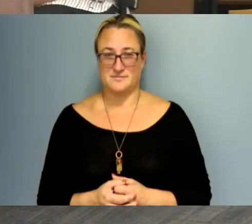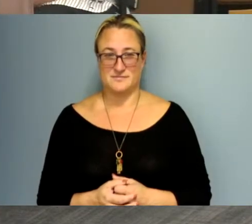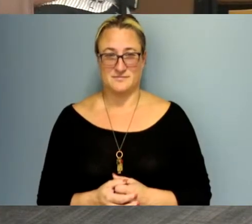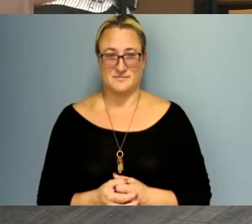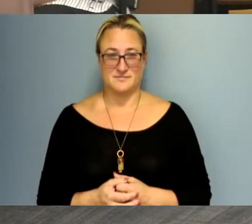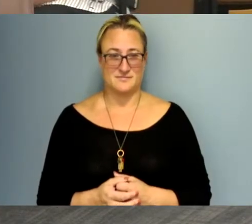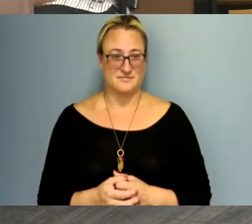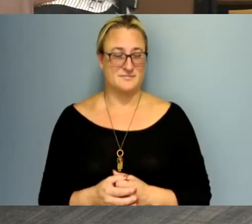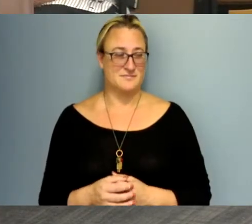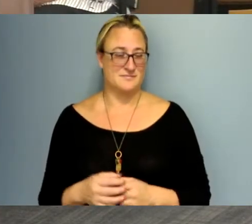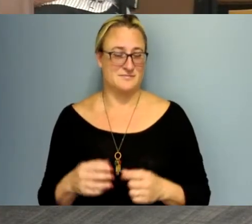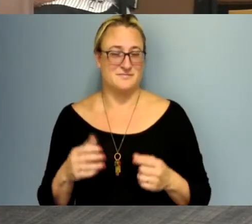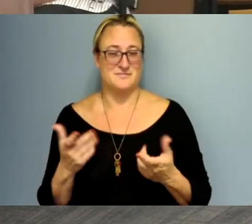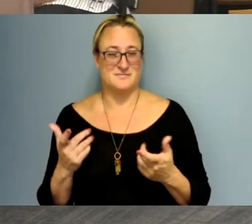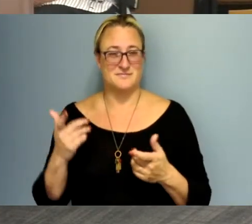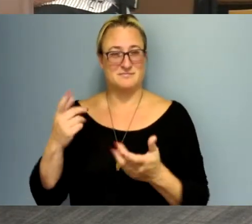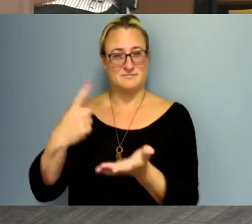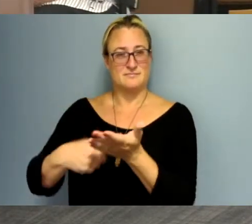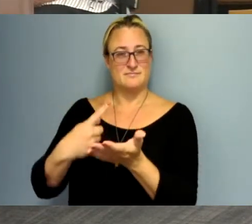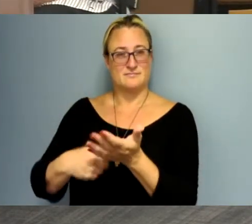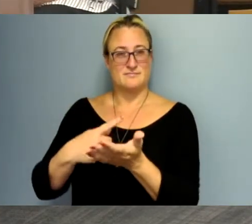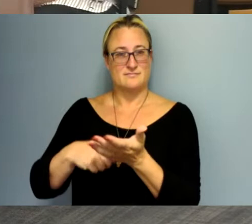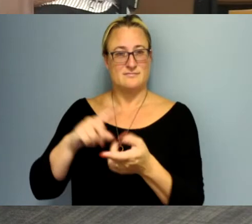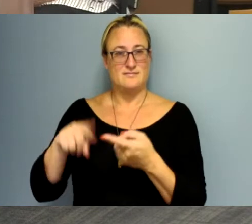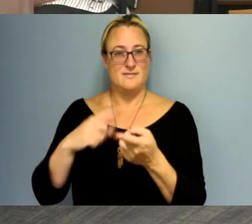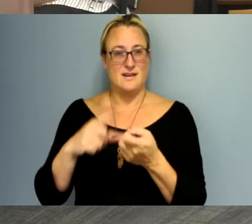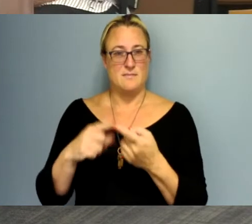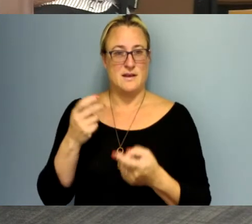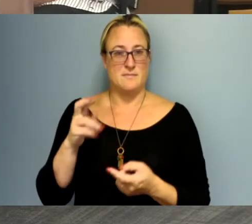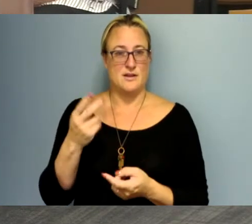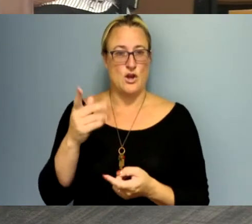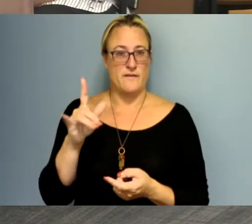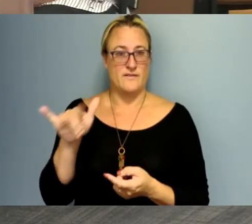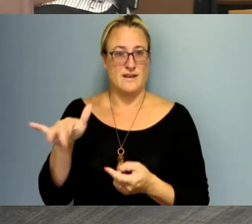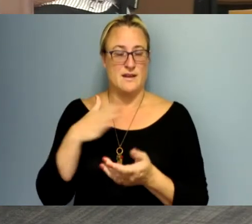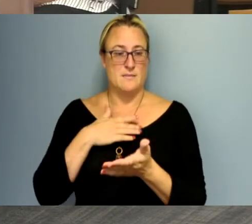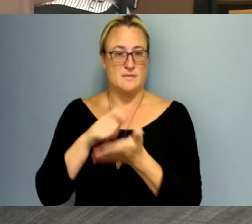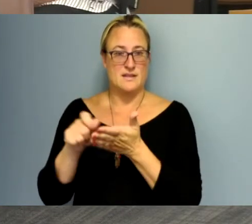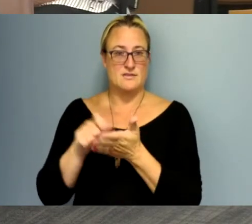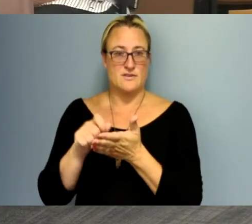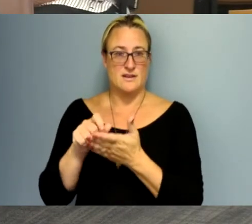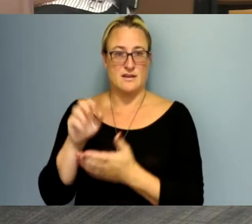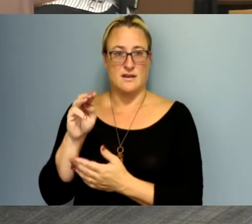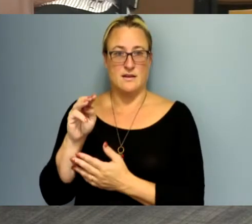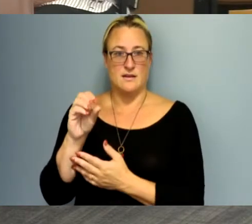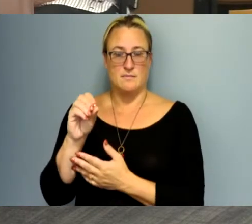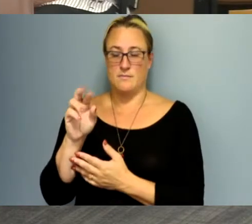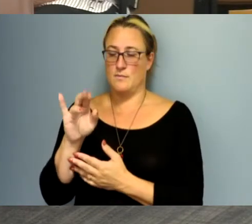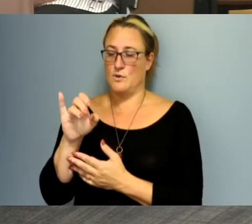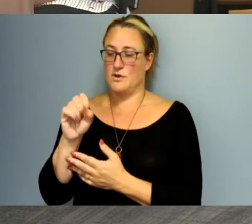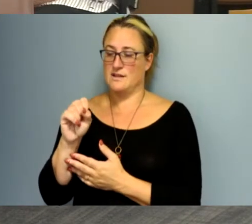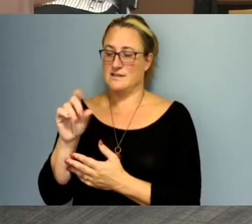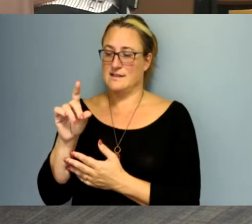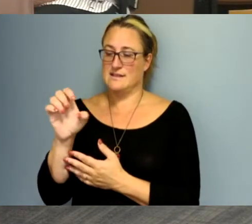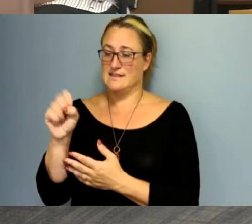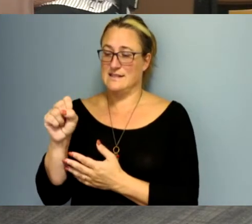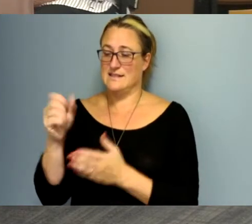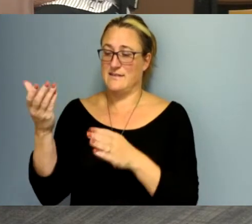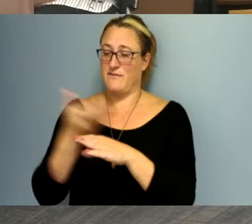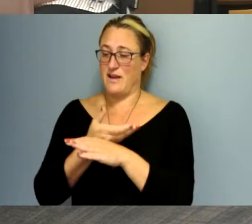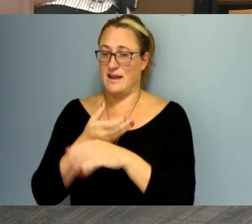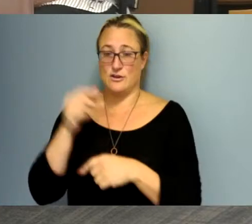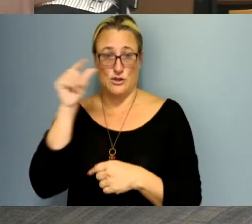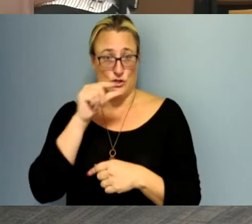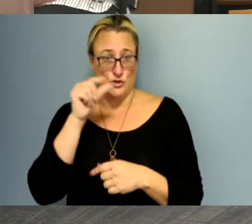To address the disinformation from Bev Harvey, everyone please write Morris D's fired inside of Google, and you'll learn